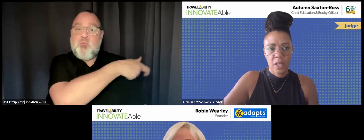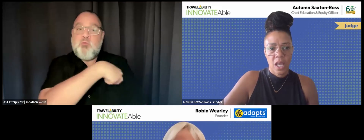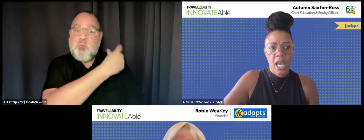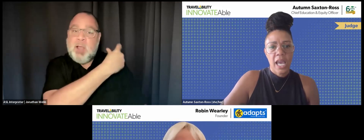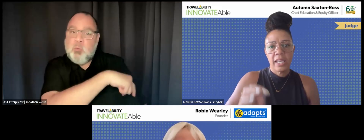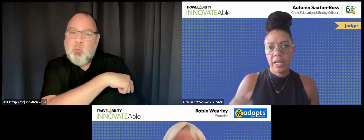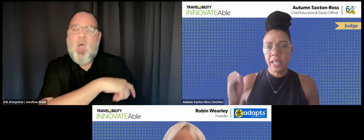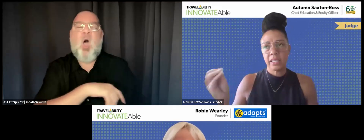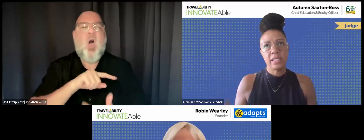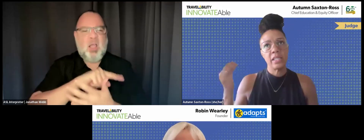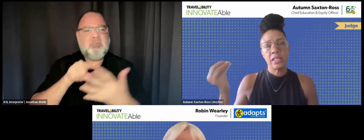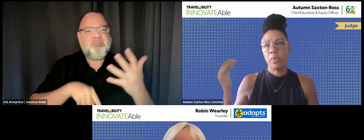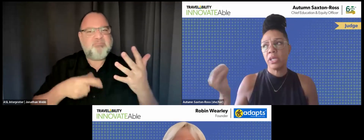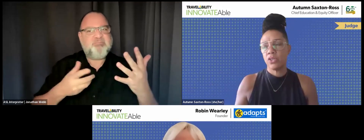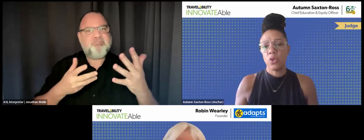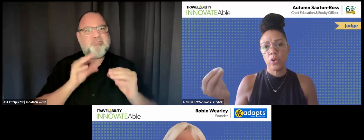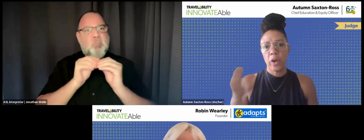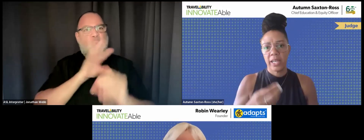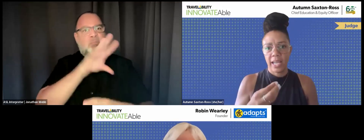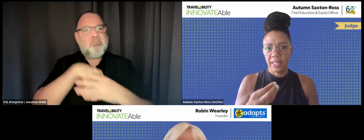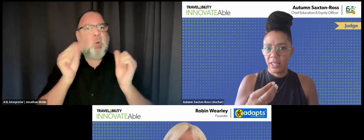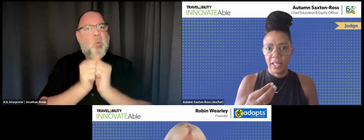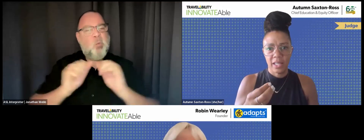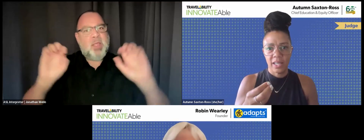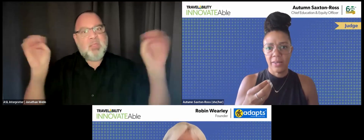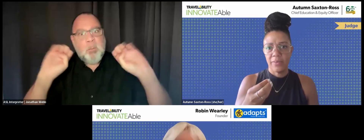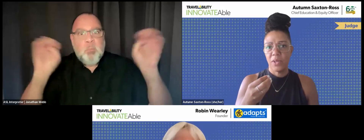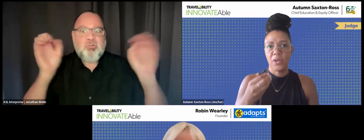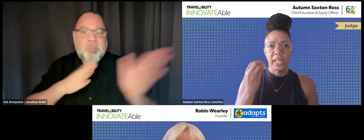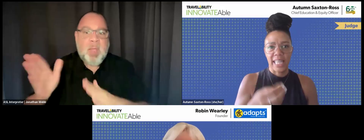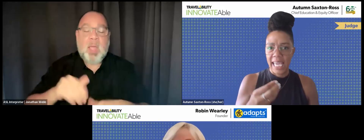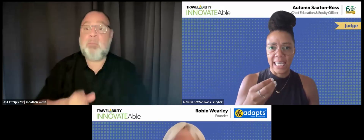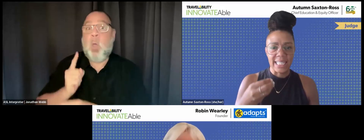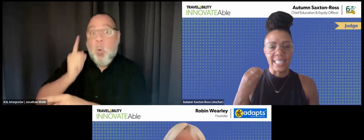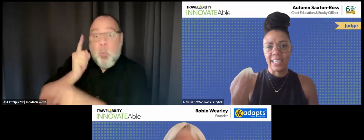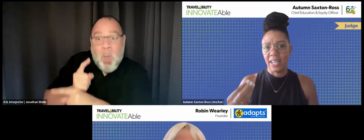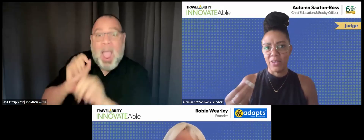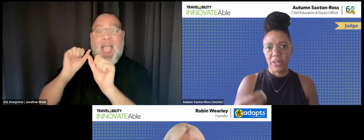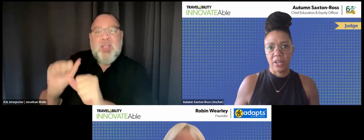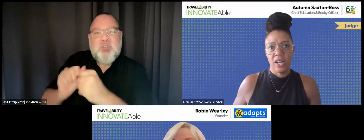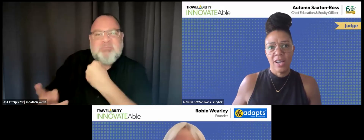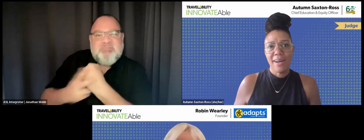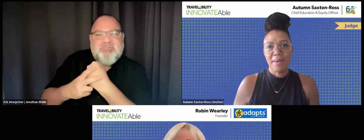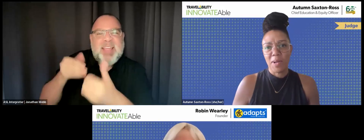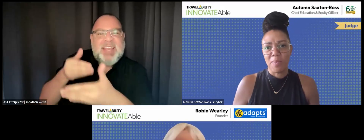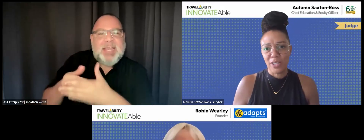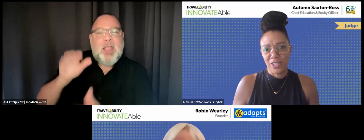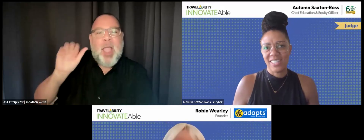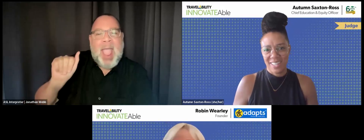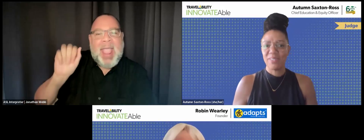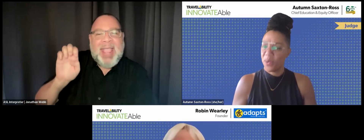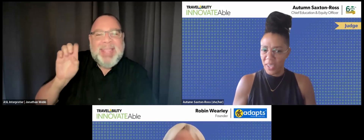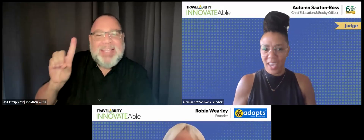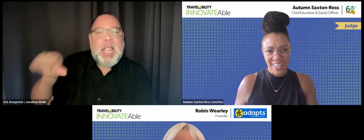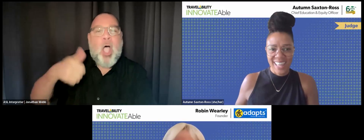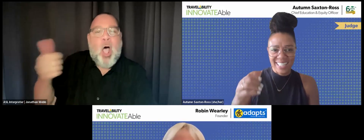evacuation plans. Yeah, because I could see this being stored right next to like the AED and other Yes, emergency